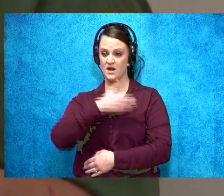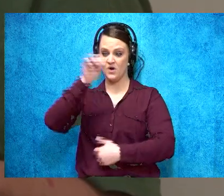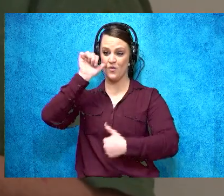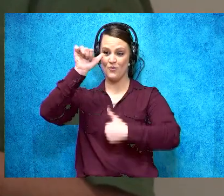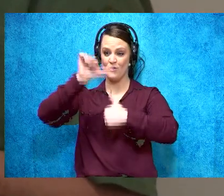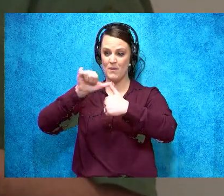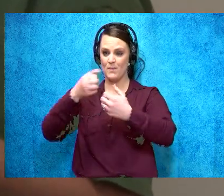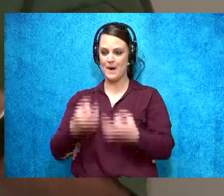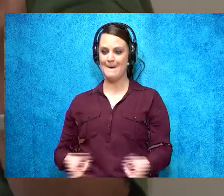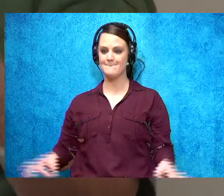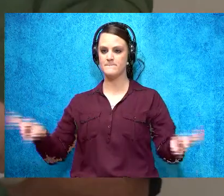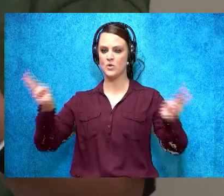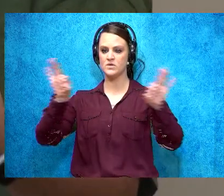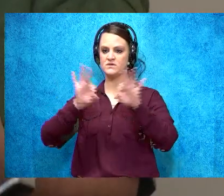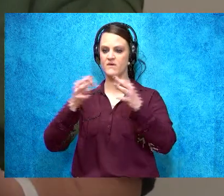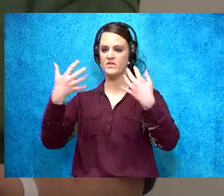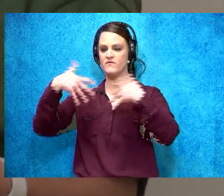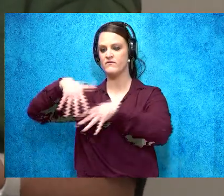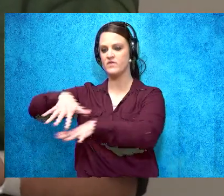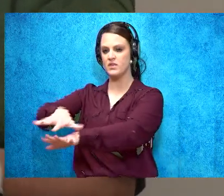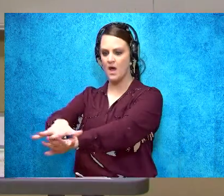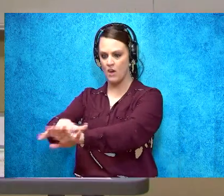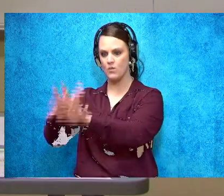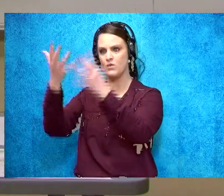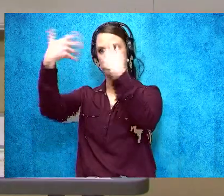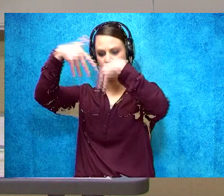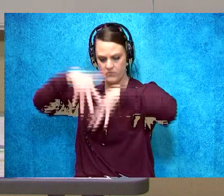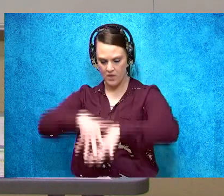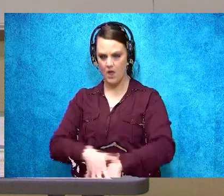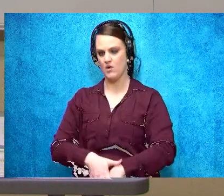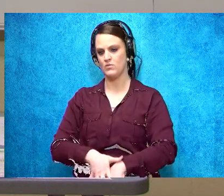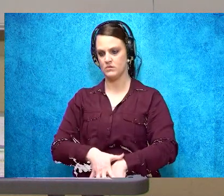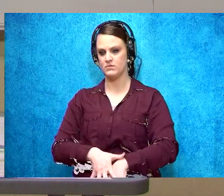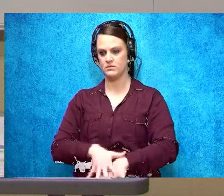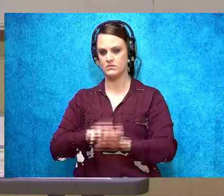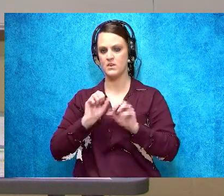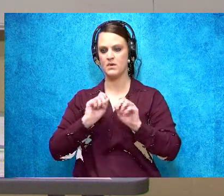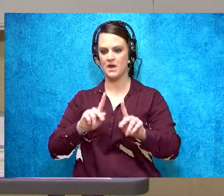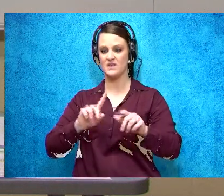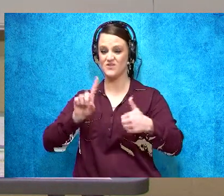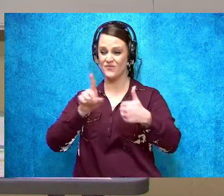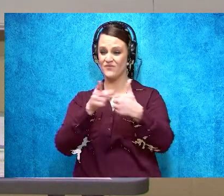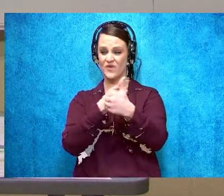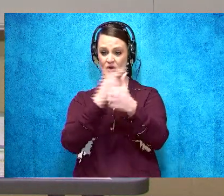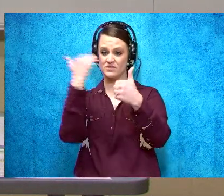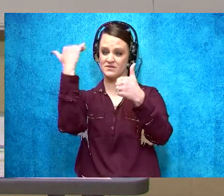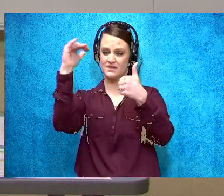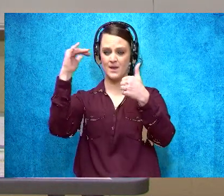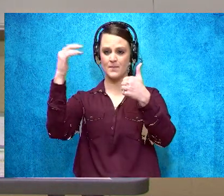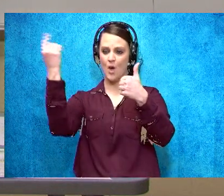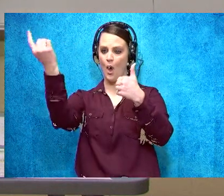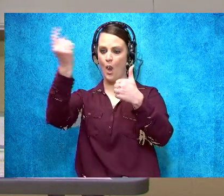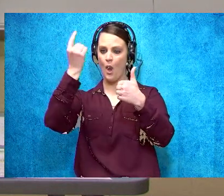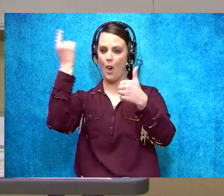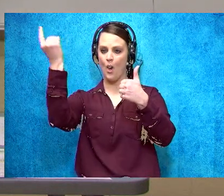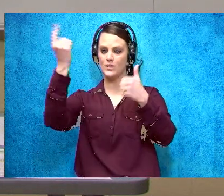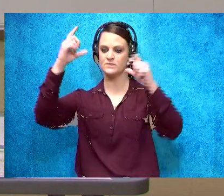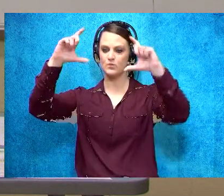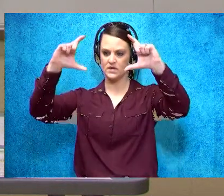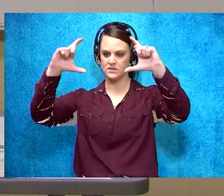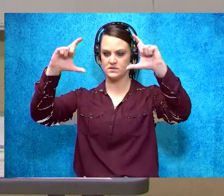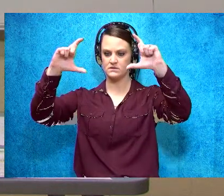importance of the flow of the order of operation. The first step is always the